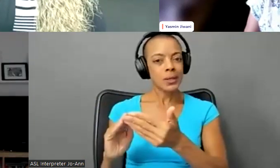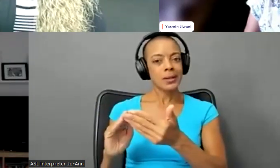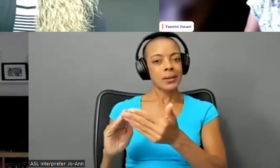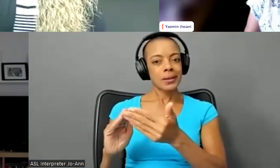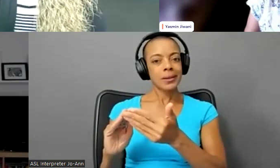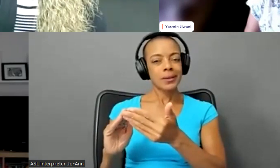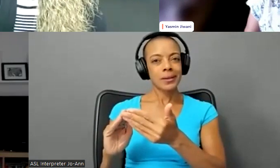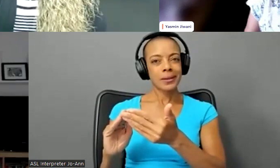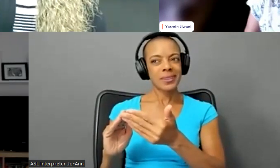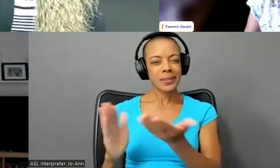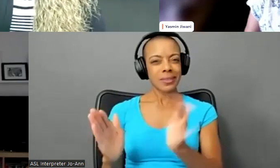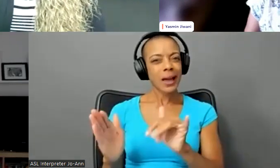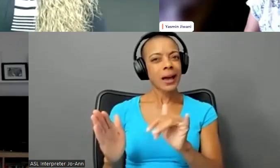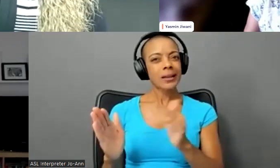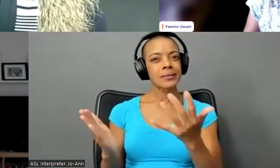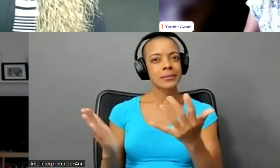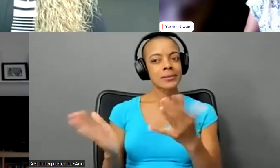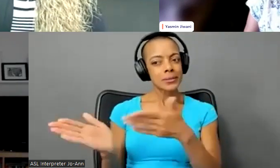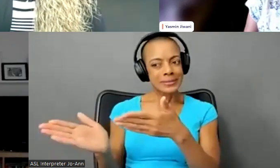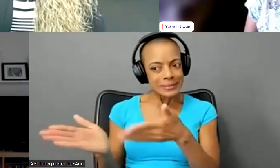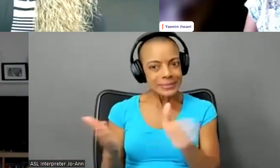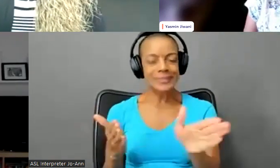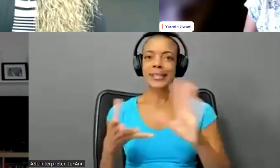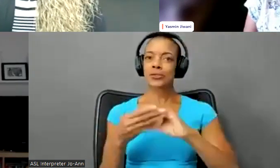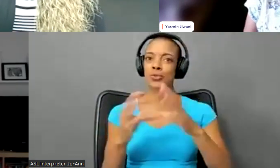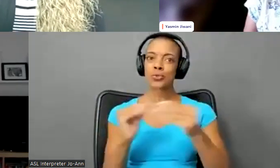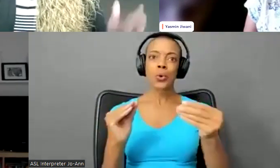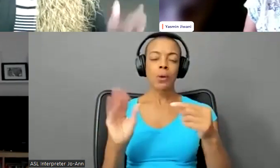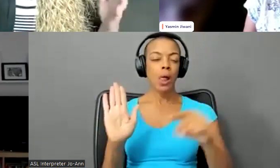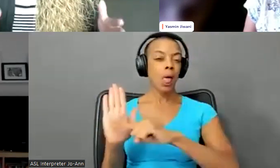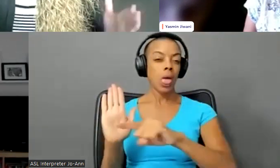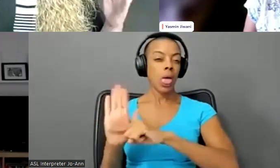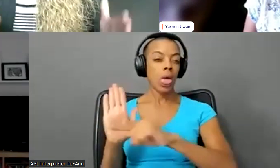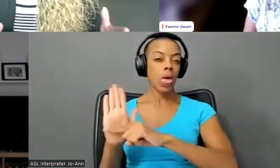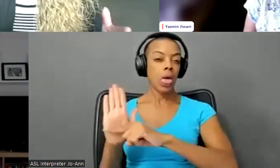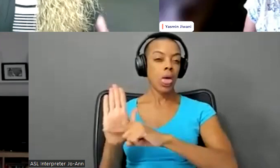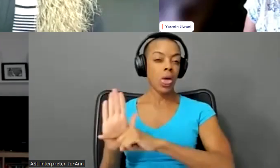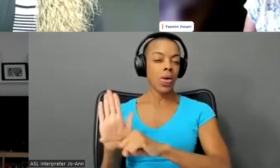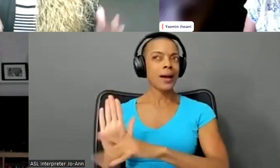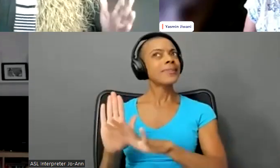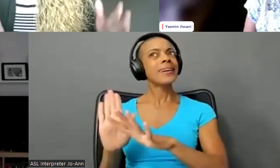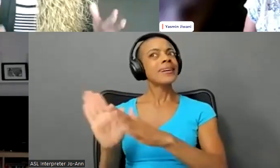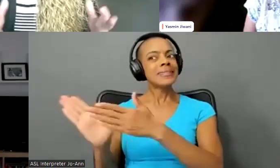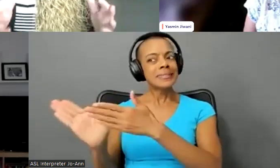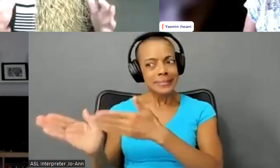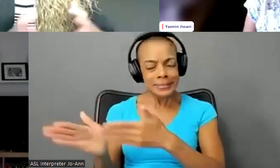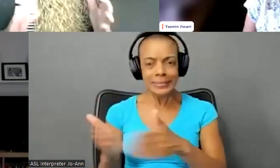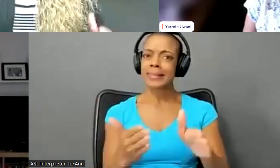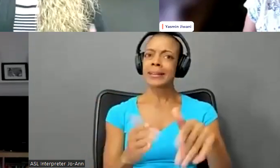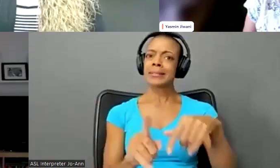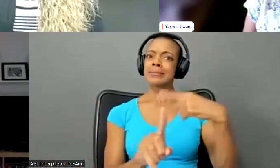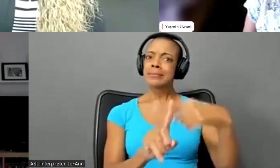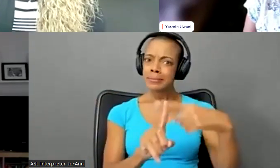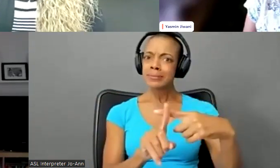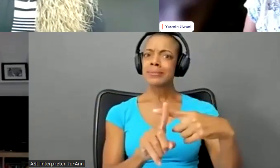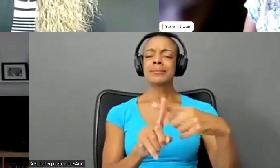Like, again, so a bit of the shifting of the narrative of not, here's all the awful things that have happened to me, or the awful things that have happened